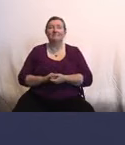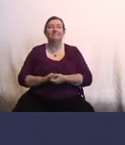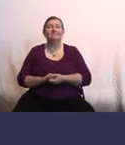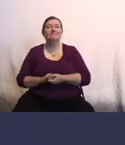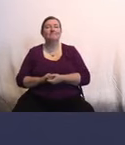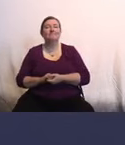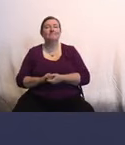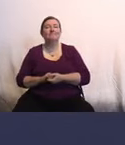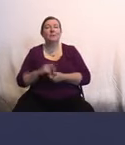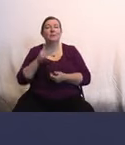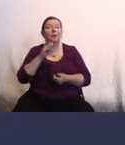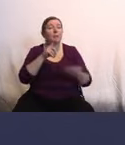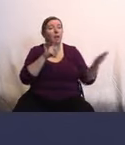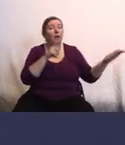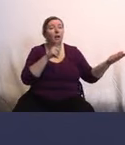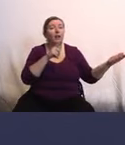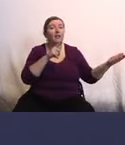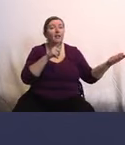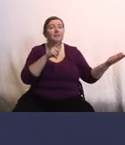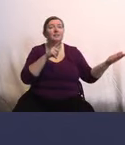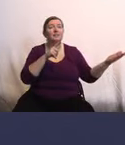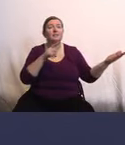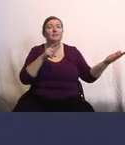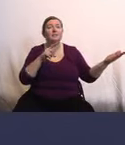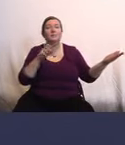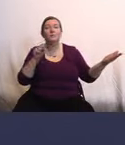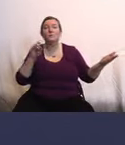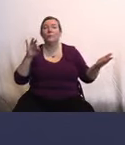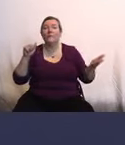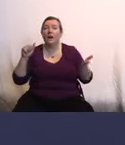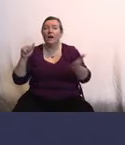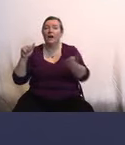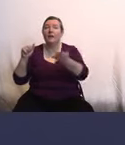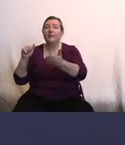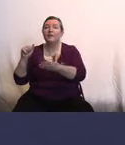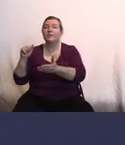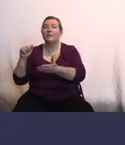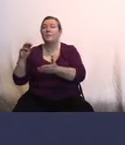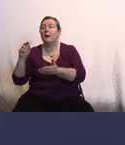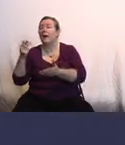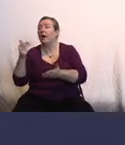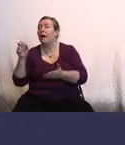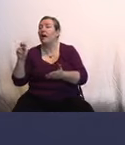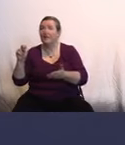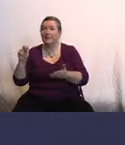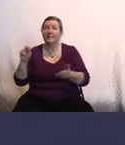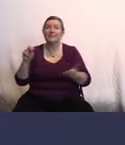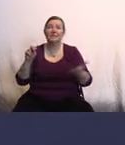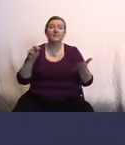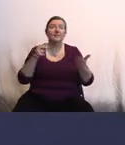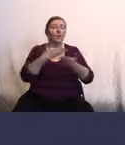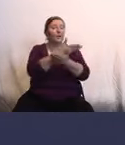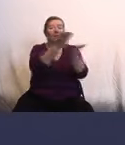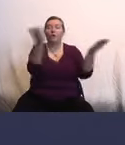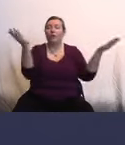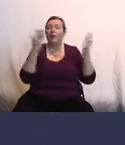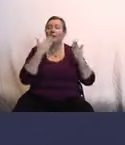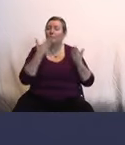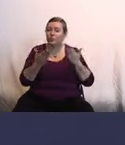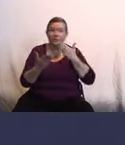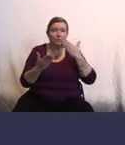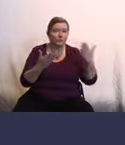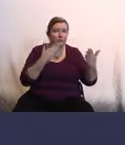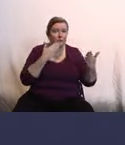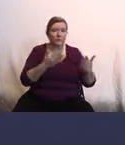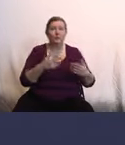Paramel, Sophia, Mahin, to everybody out there, thank you for everything you're doing. Again, we'll be